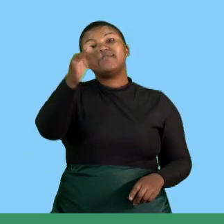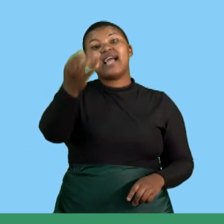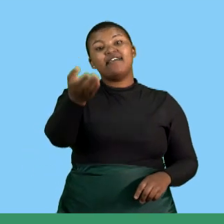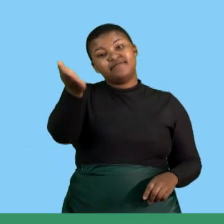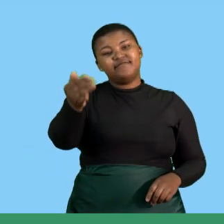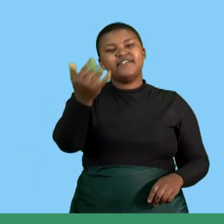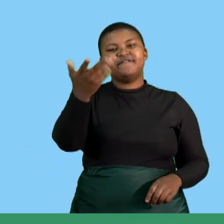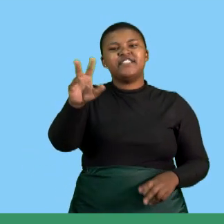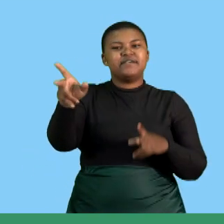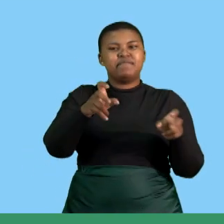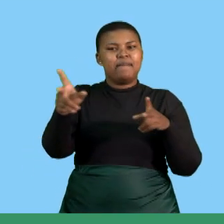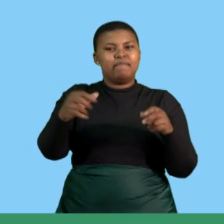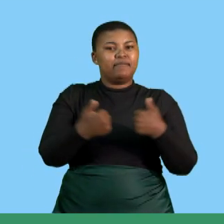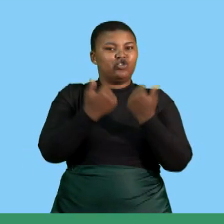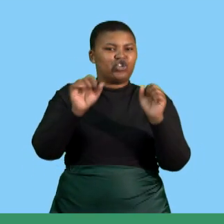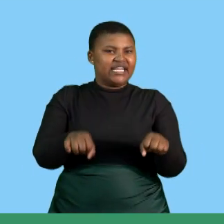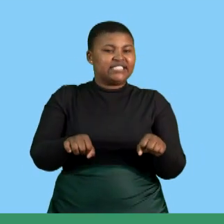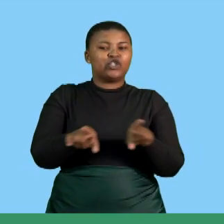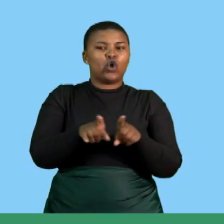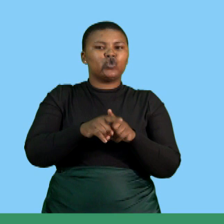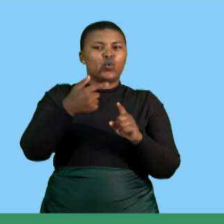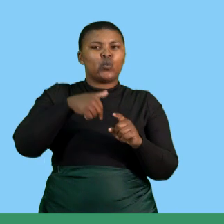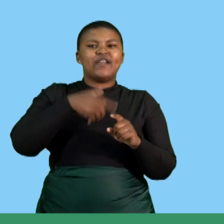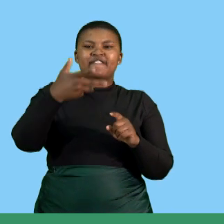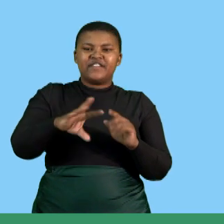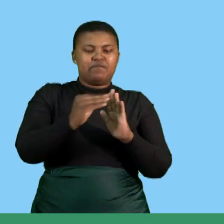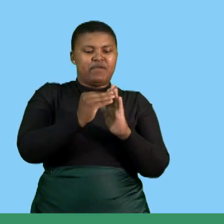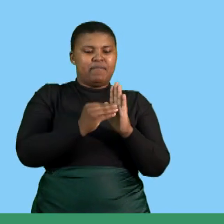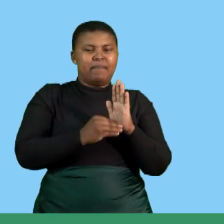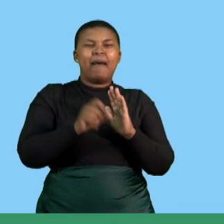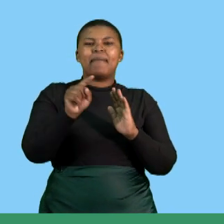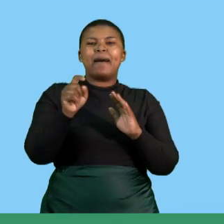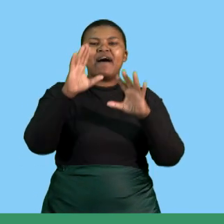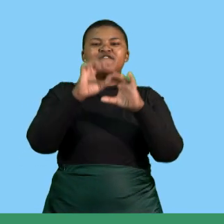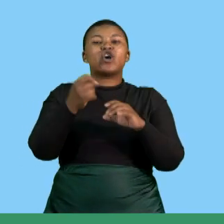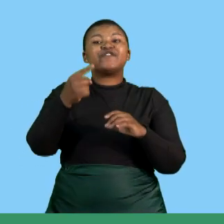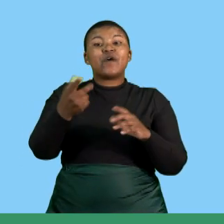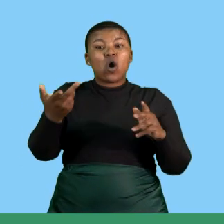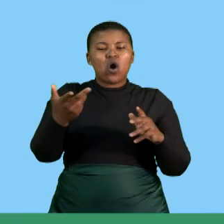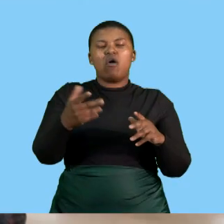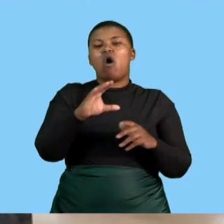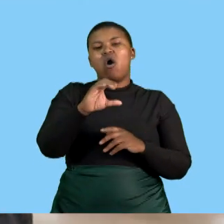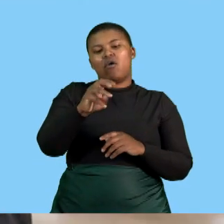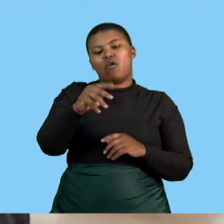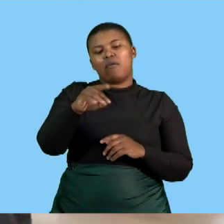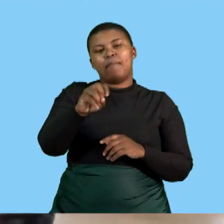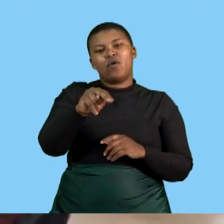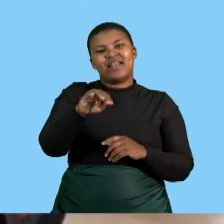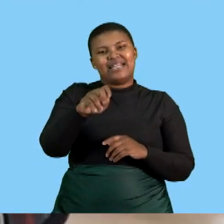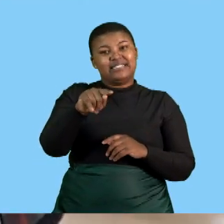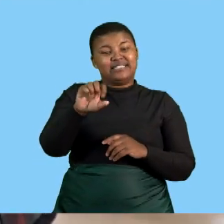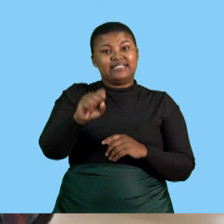So there we have it. We have quoted our challenges and we have classified them according to the components of the